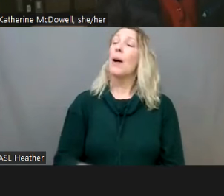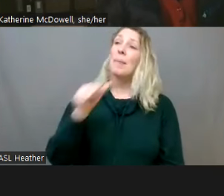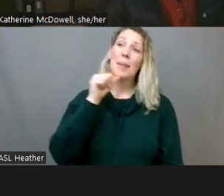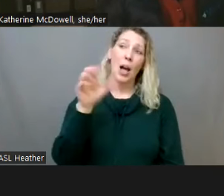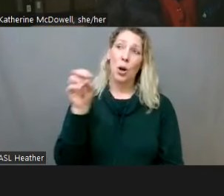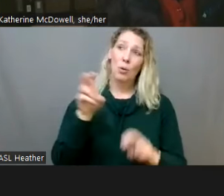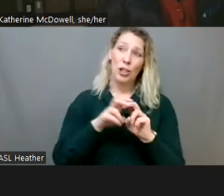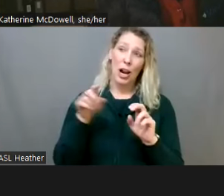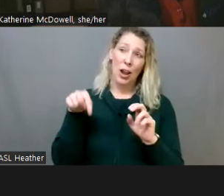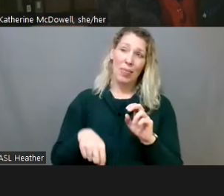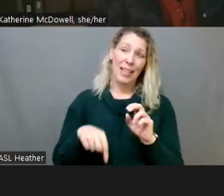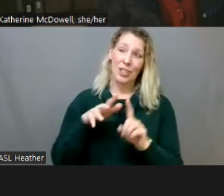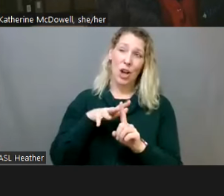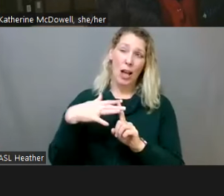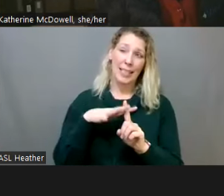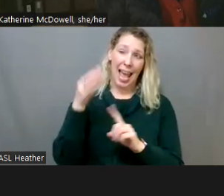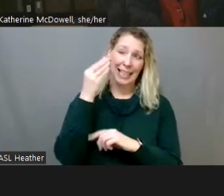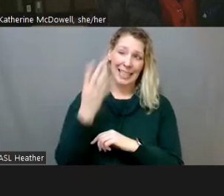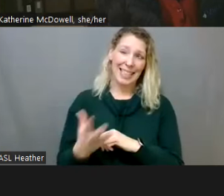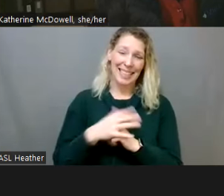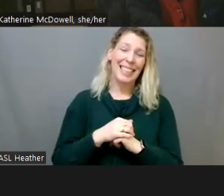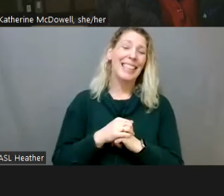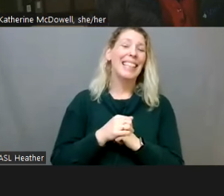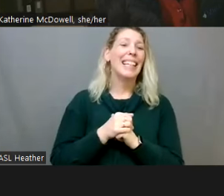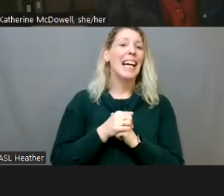just to be clear. Okay.